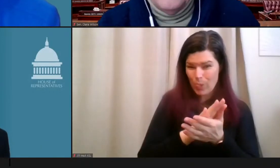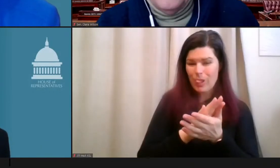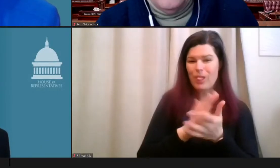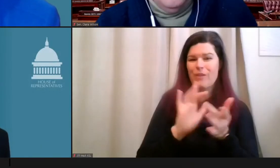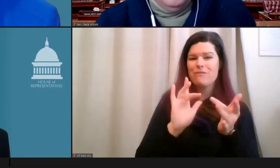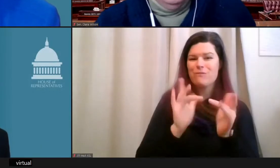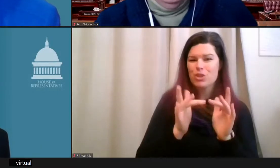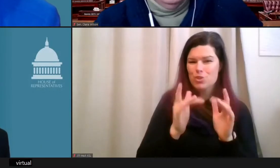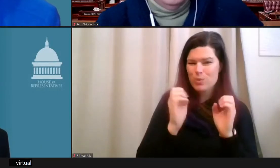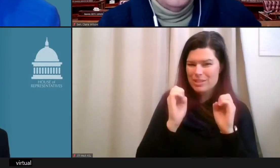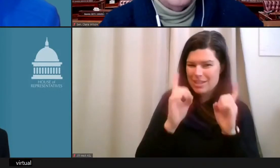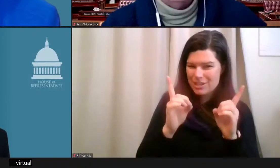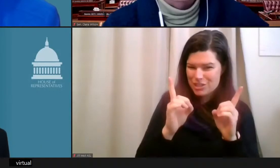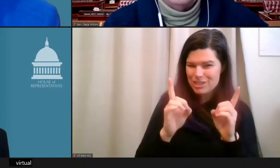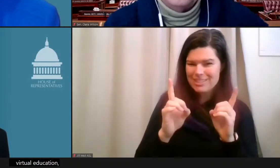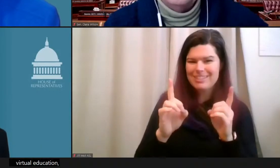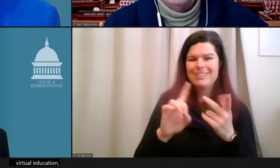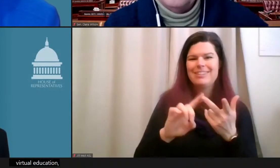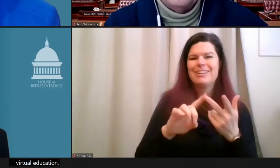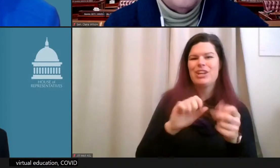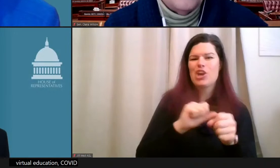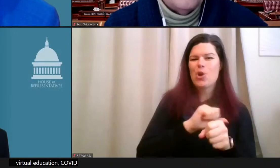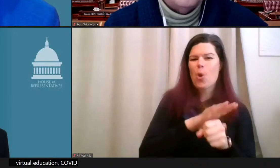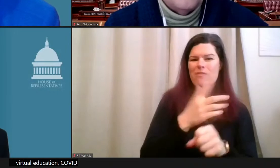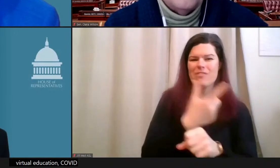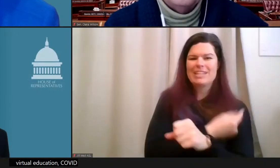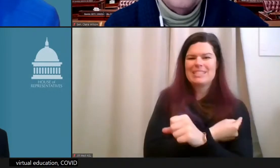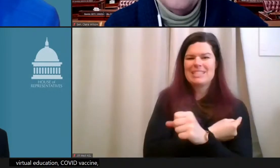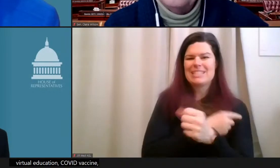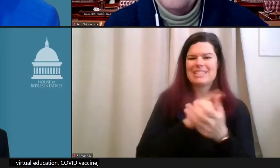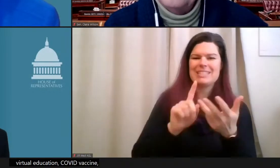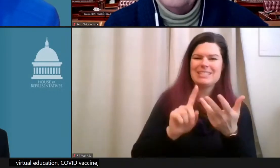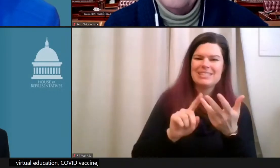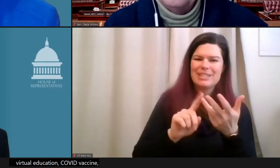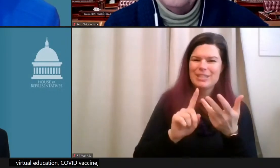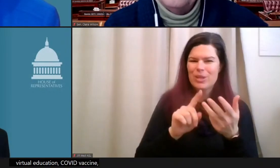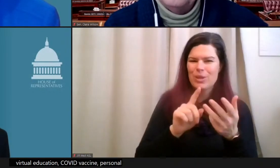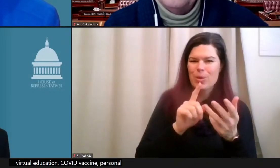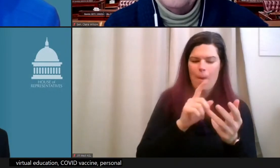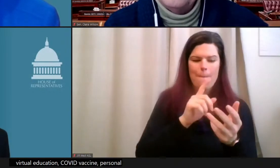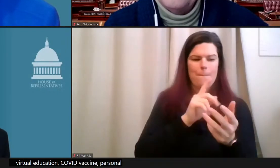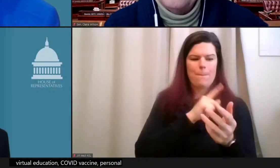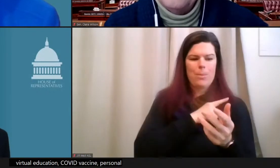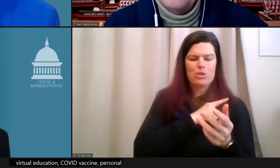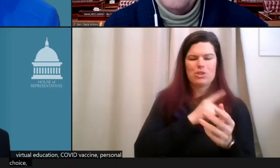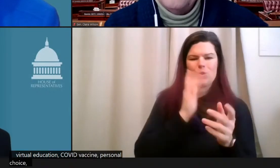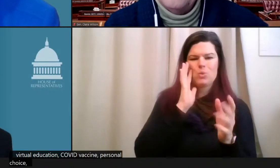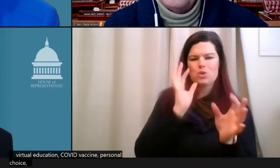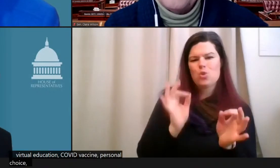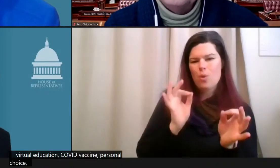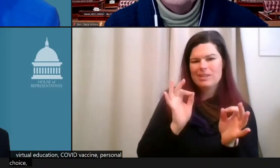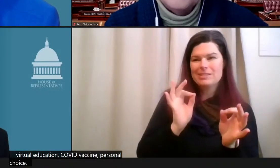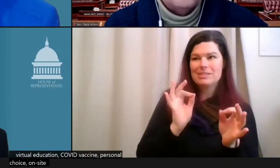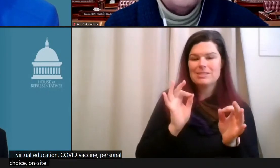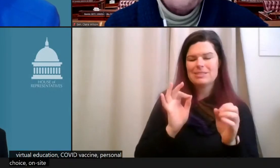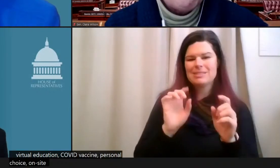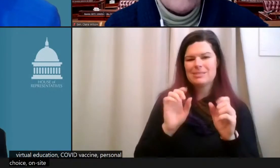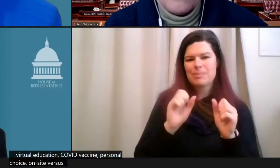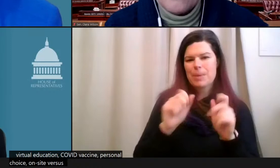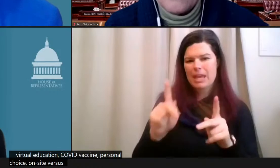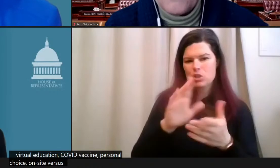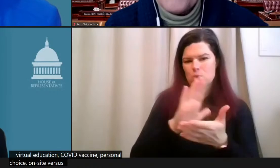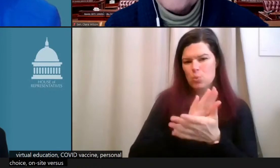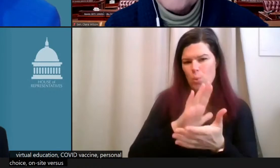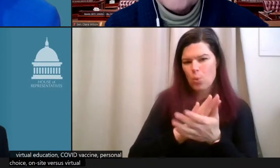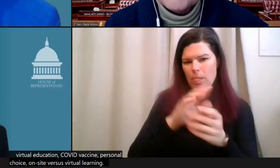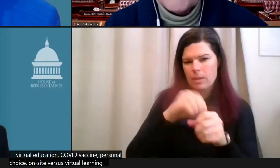COVID vaccine, personal choice, on-site versus learning, virtual learning, how can